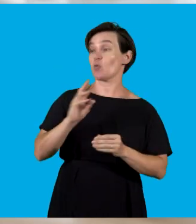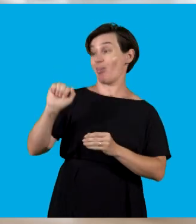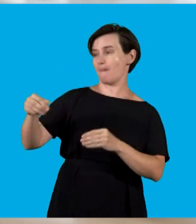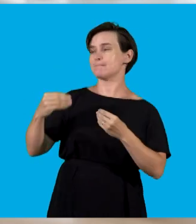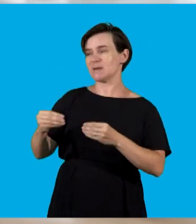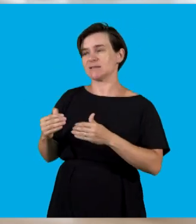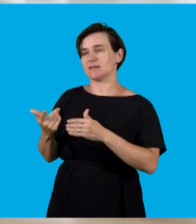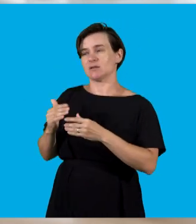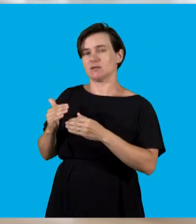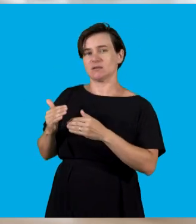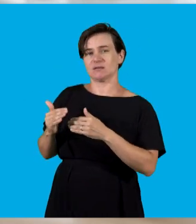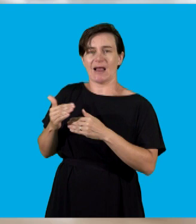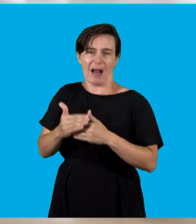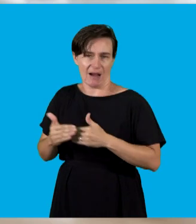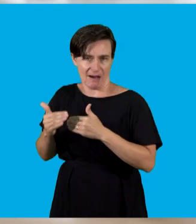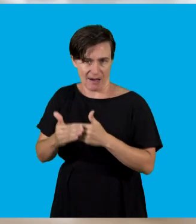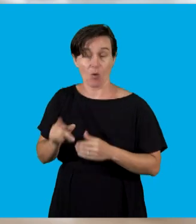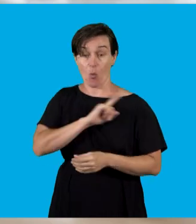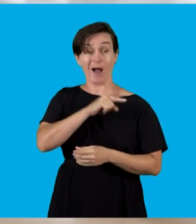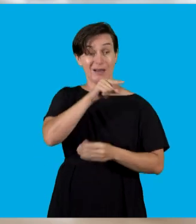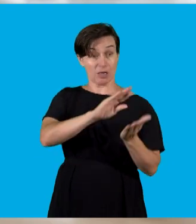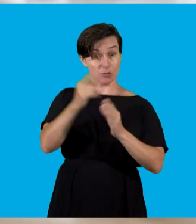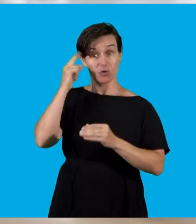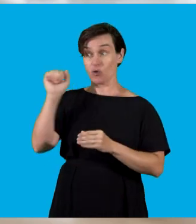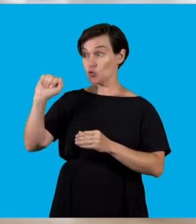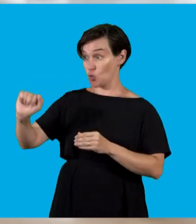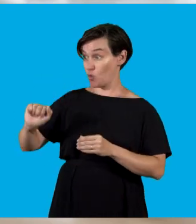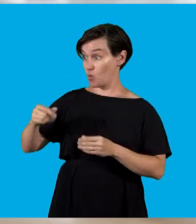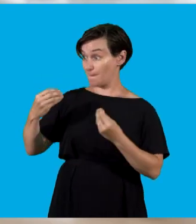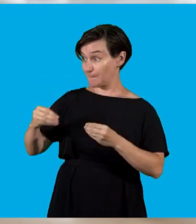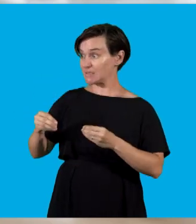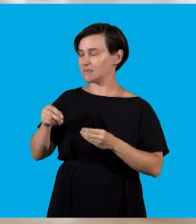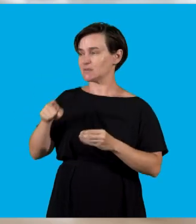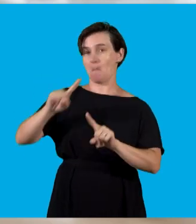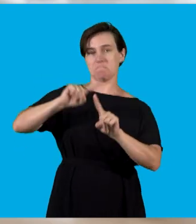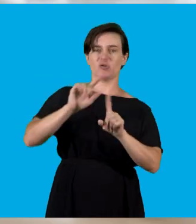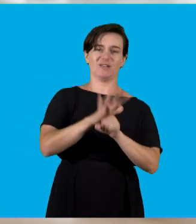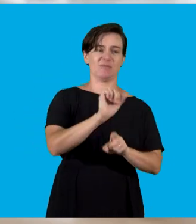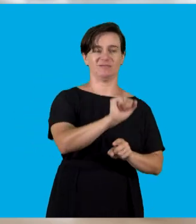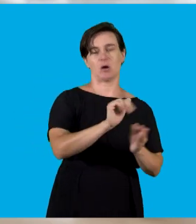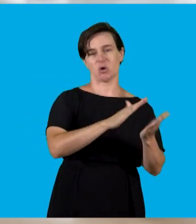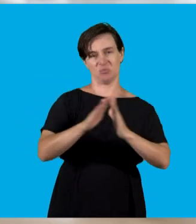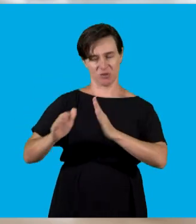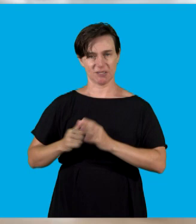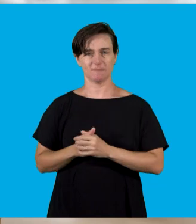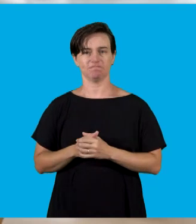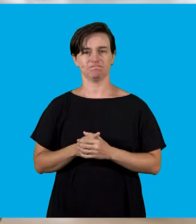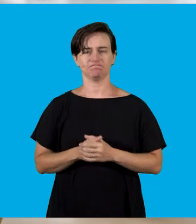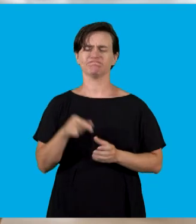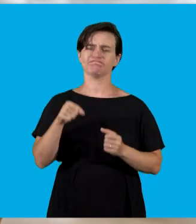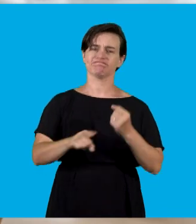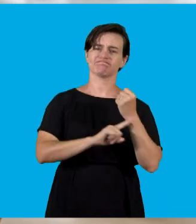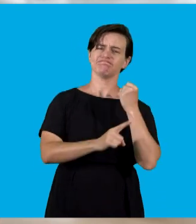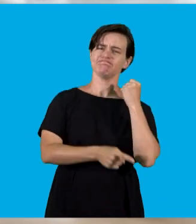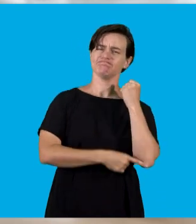what? To take care of your business, because they would be knowing that they also benefit from your business. Now, let us